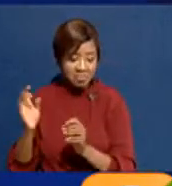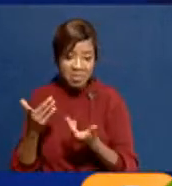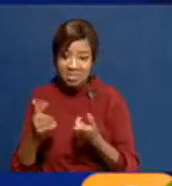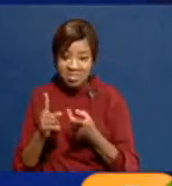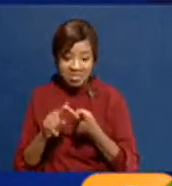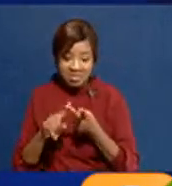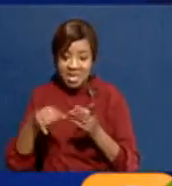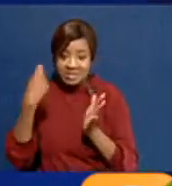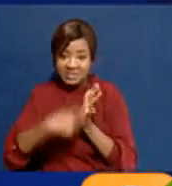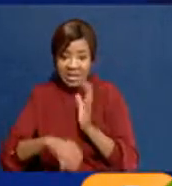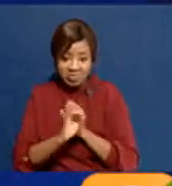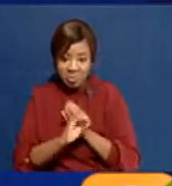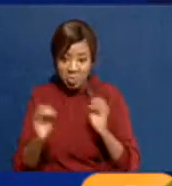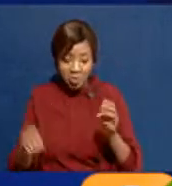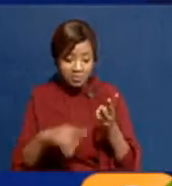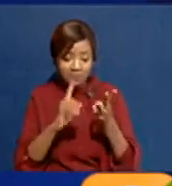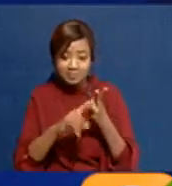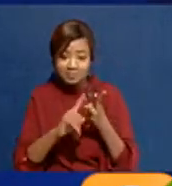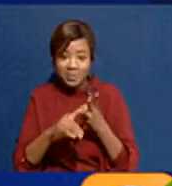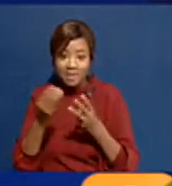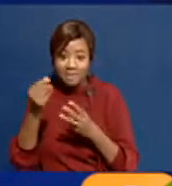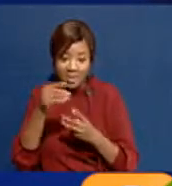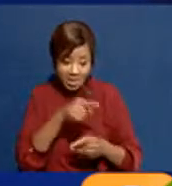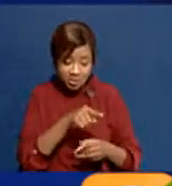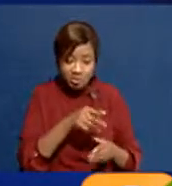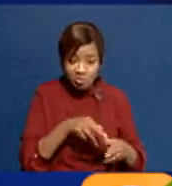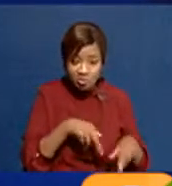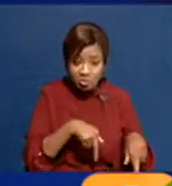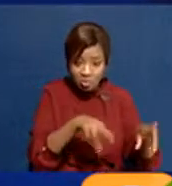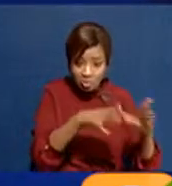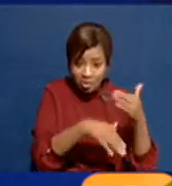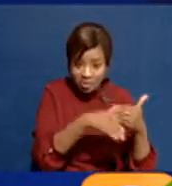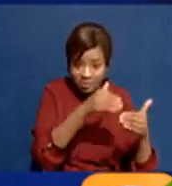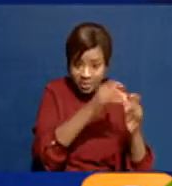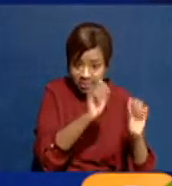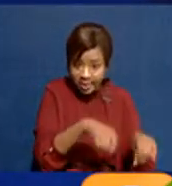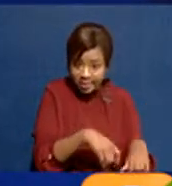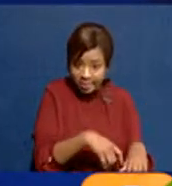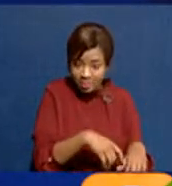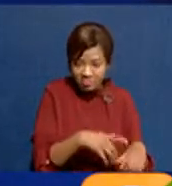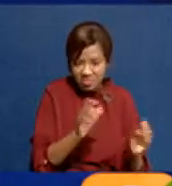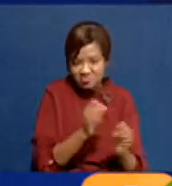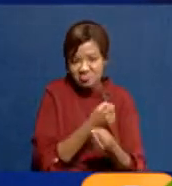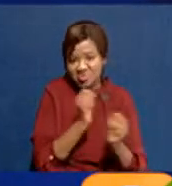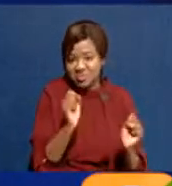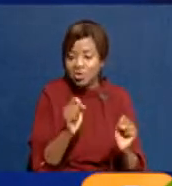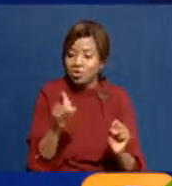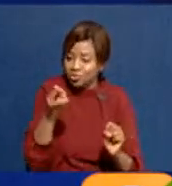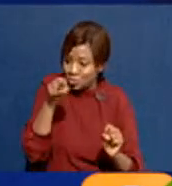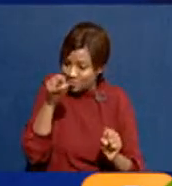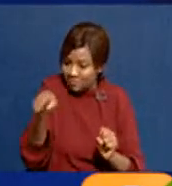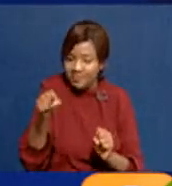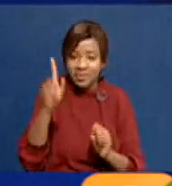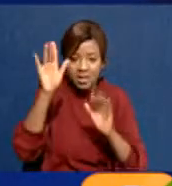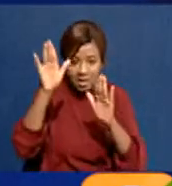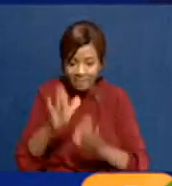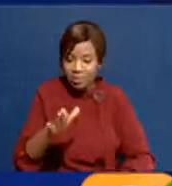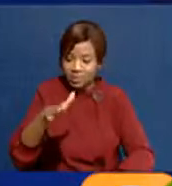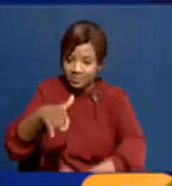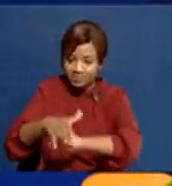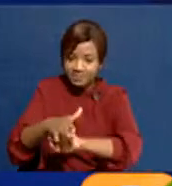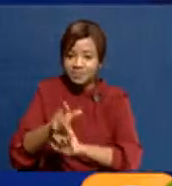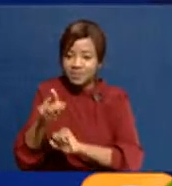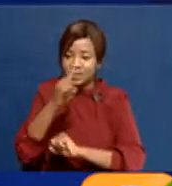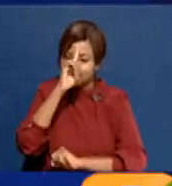taxes, then there'll be no money to actually pay, build those roads. So, and we need to have these serious